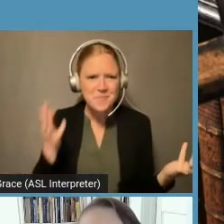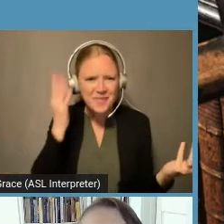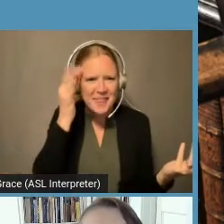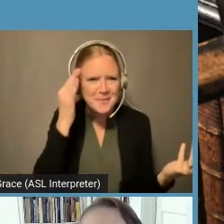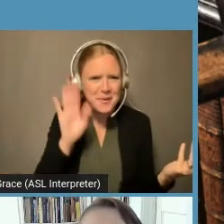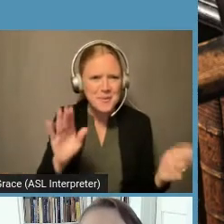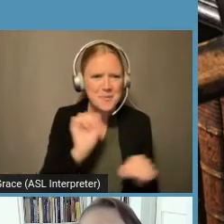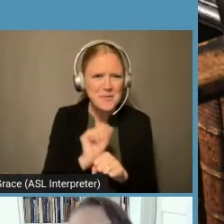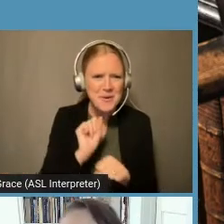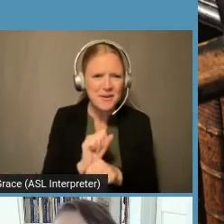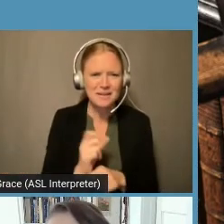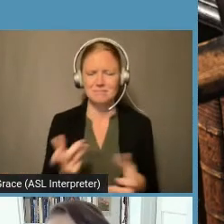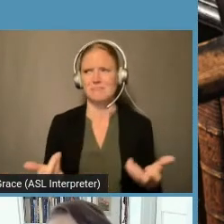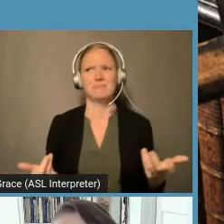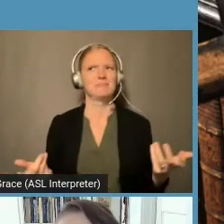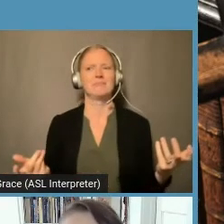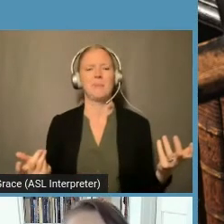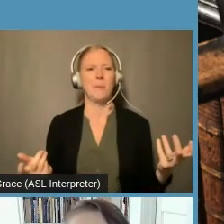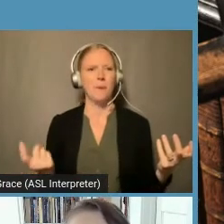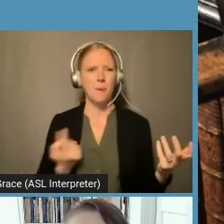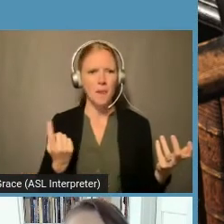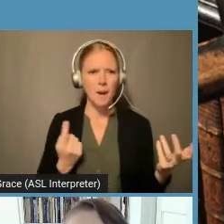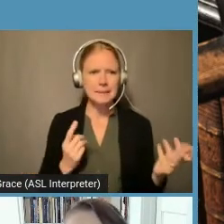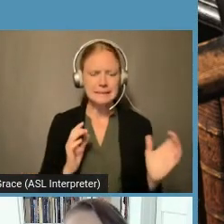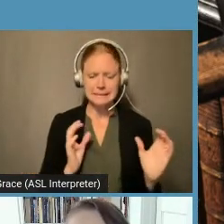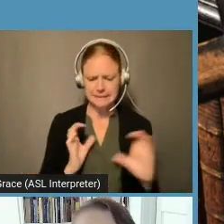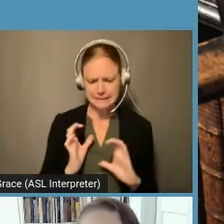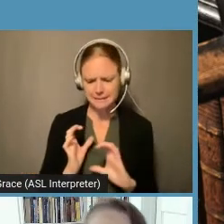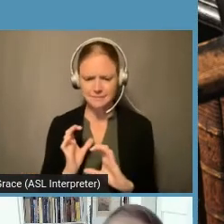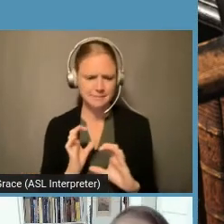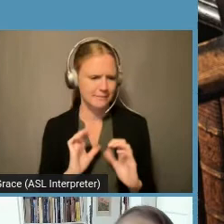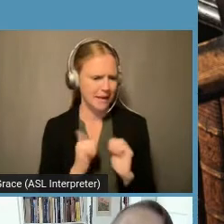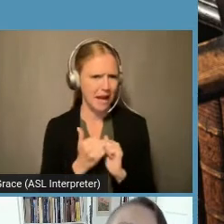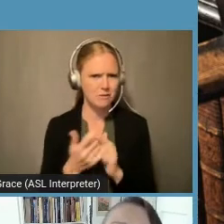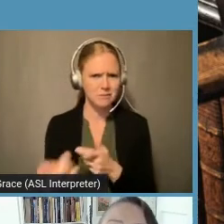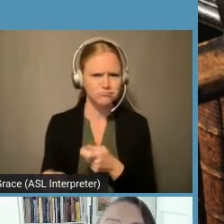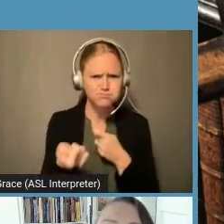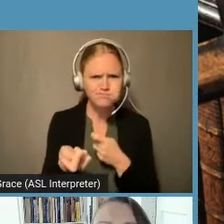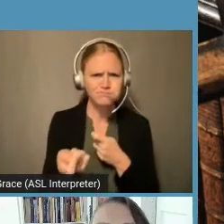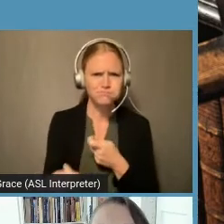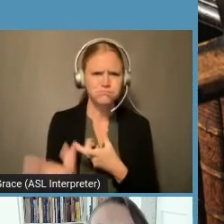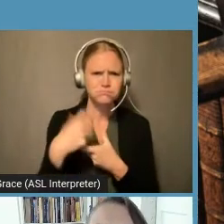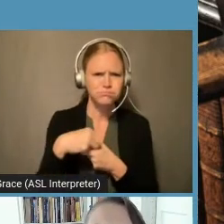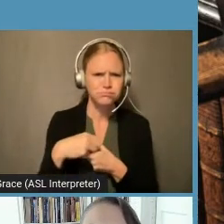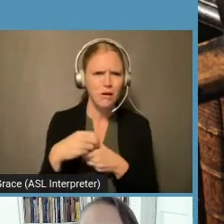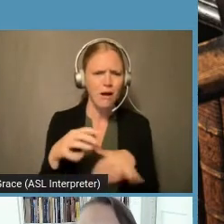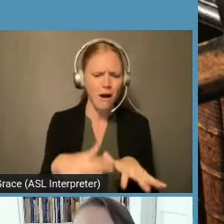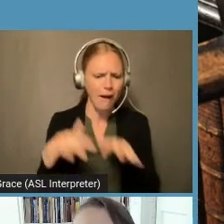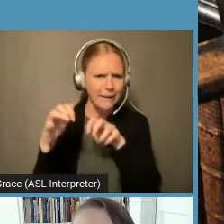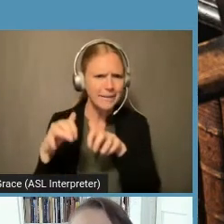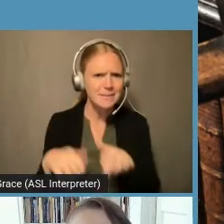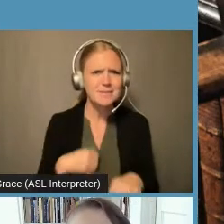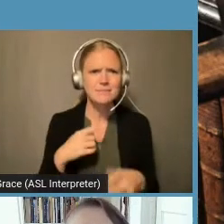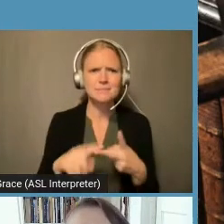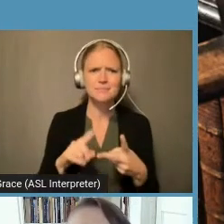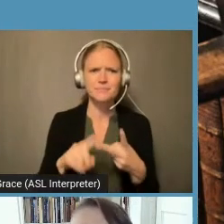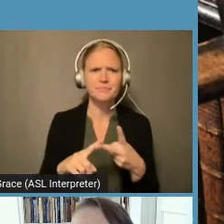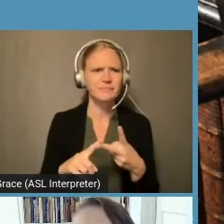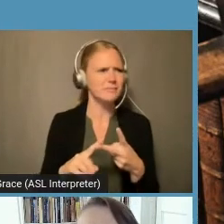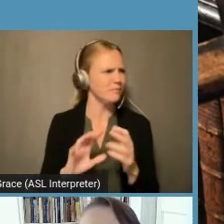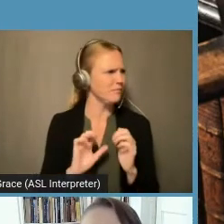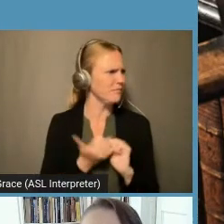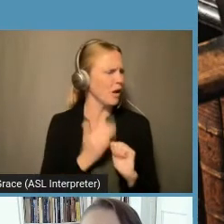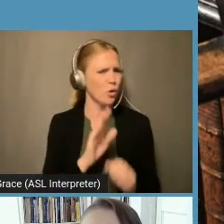doing, you're always looking for ways to engage audiences better, to make what you do more